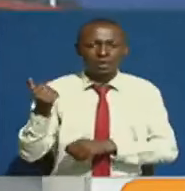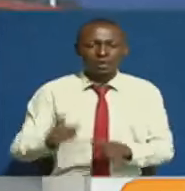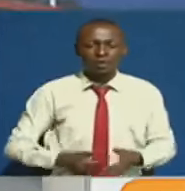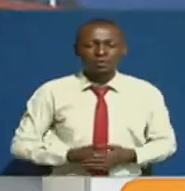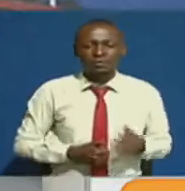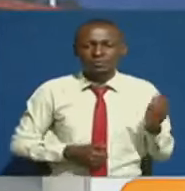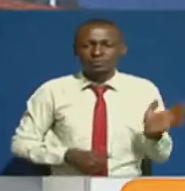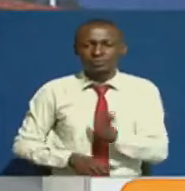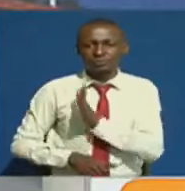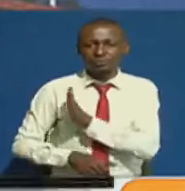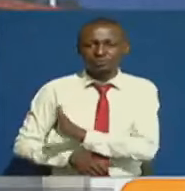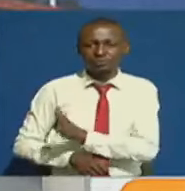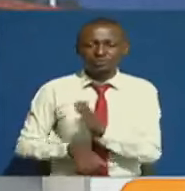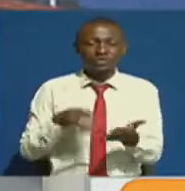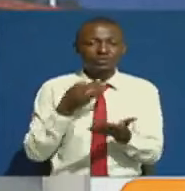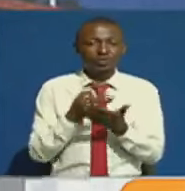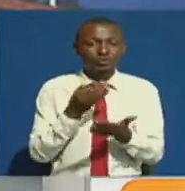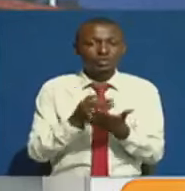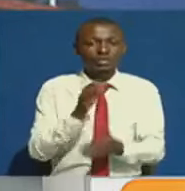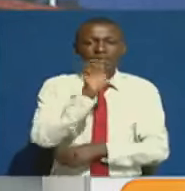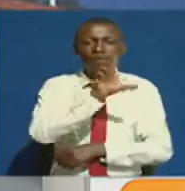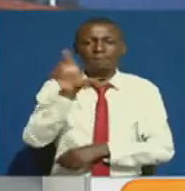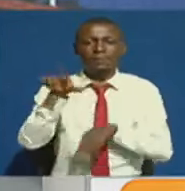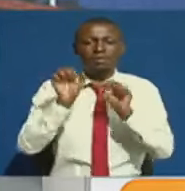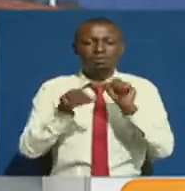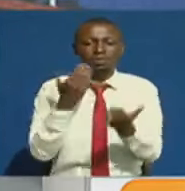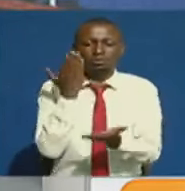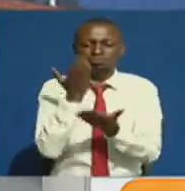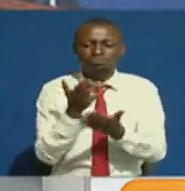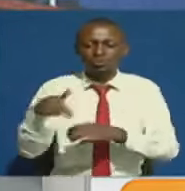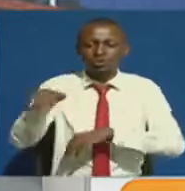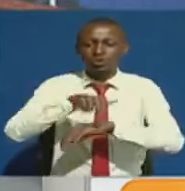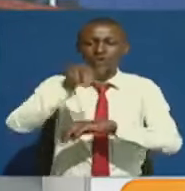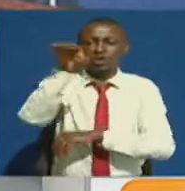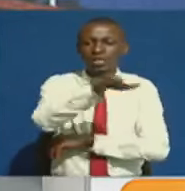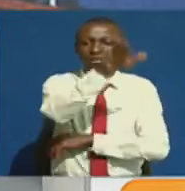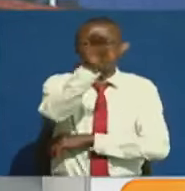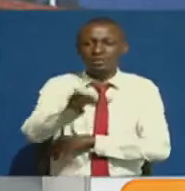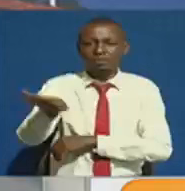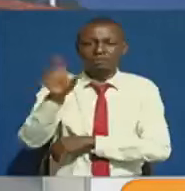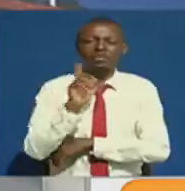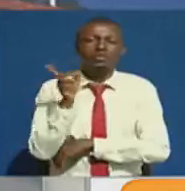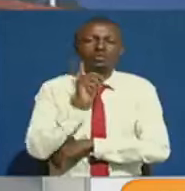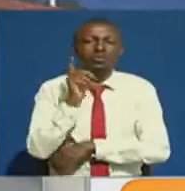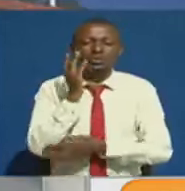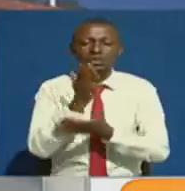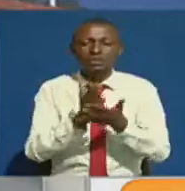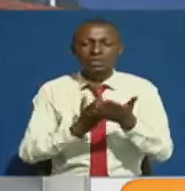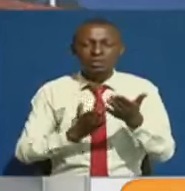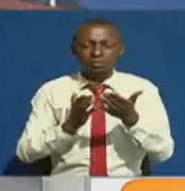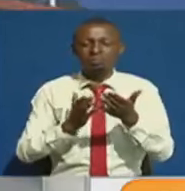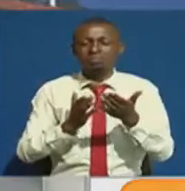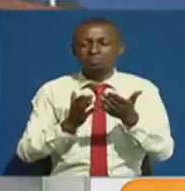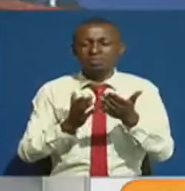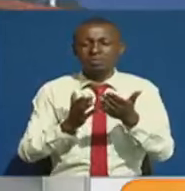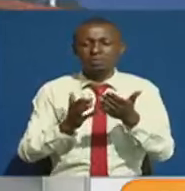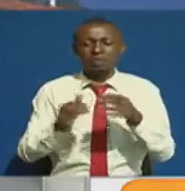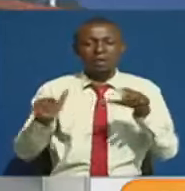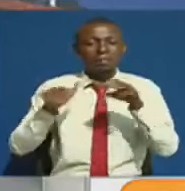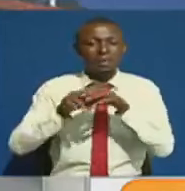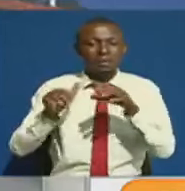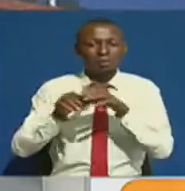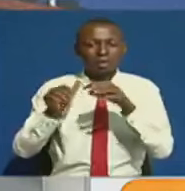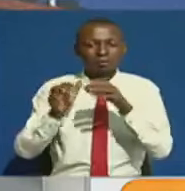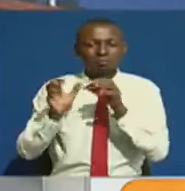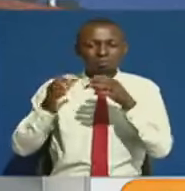Now to the controversial finance bill, which is set to be tabled in the National Assembly tomorrow. With some members of the ruling coalition publicly vowing to